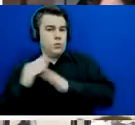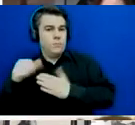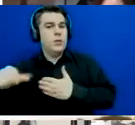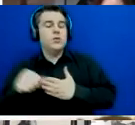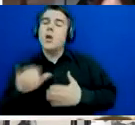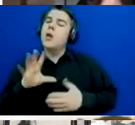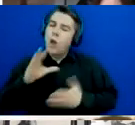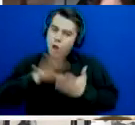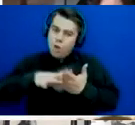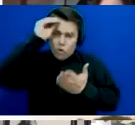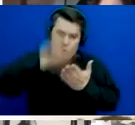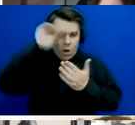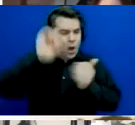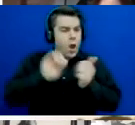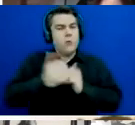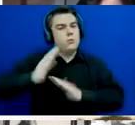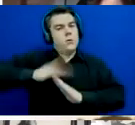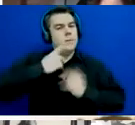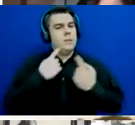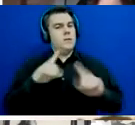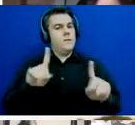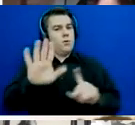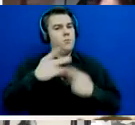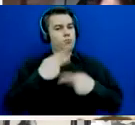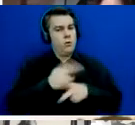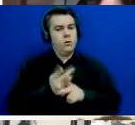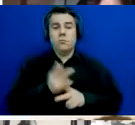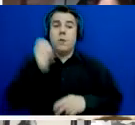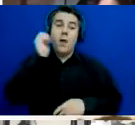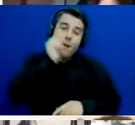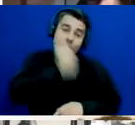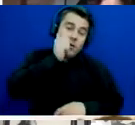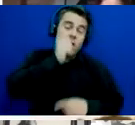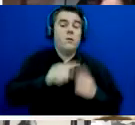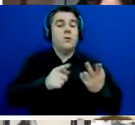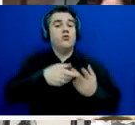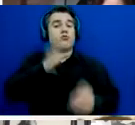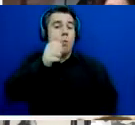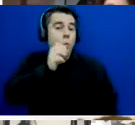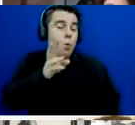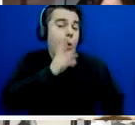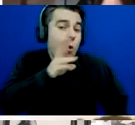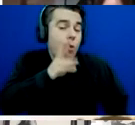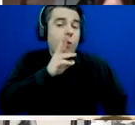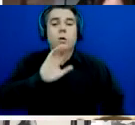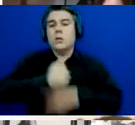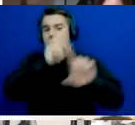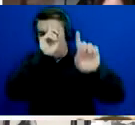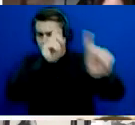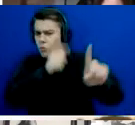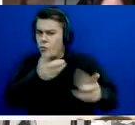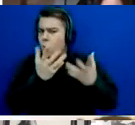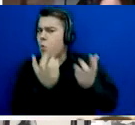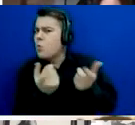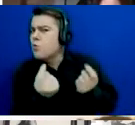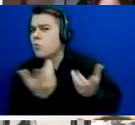how to be most successful with the products that you're taking. Take them every day, drink your water, set the goals. What are you looking to do? When